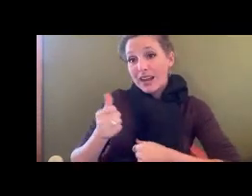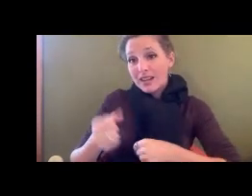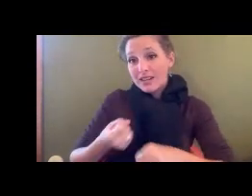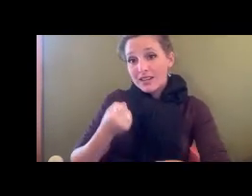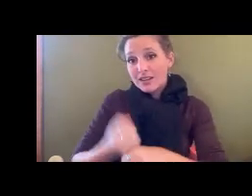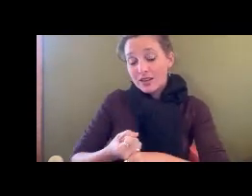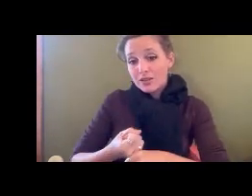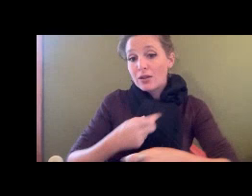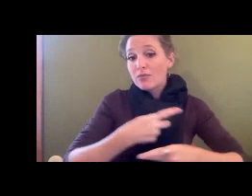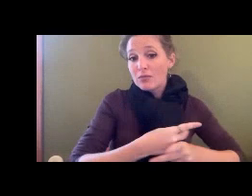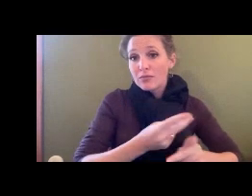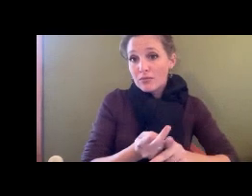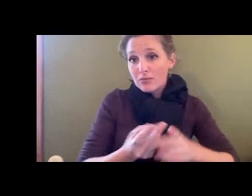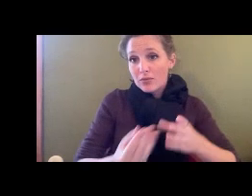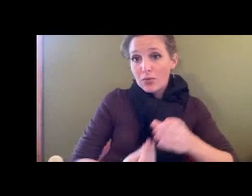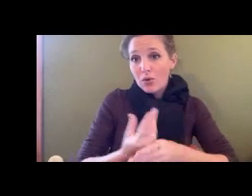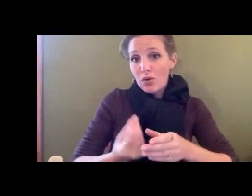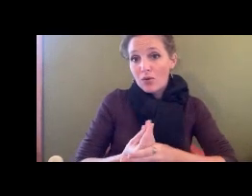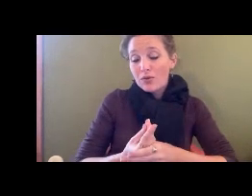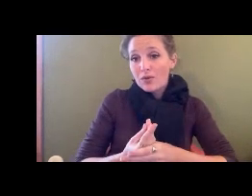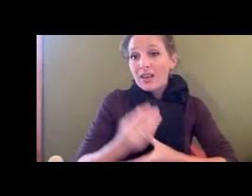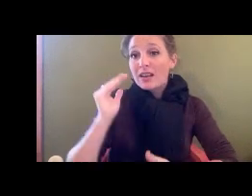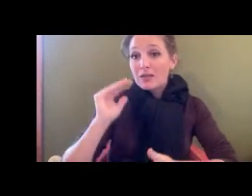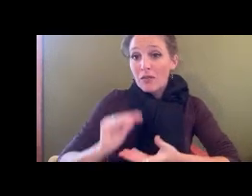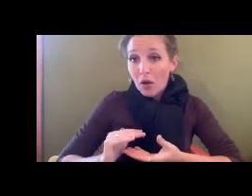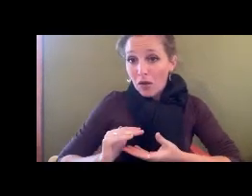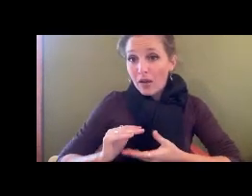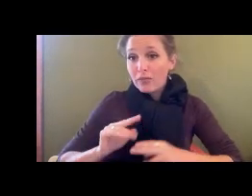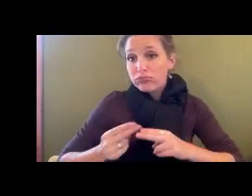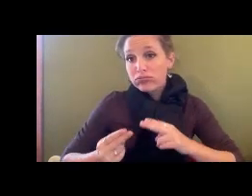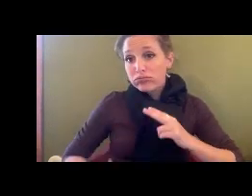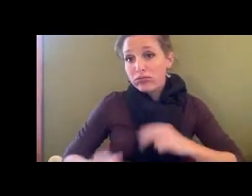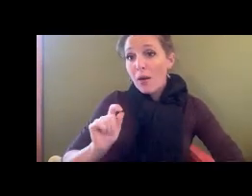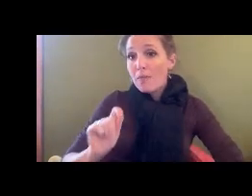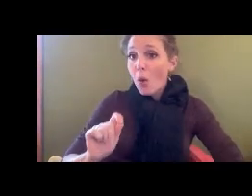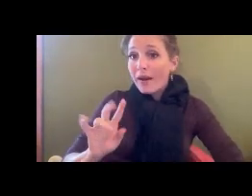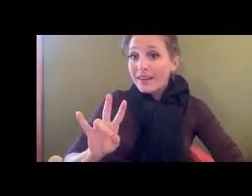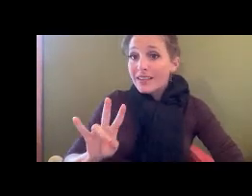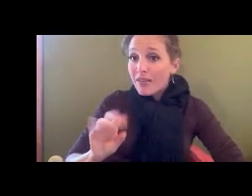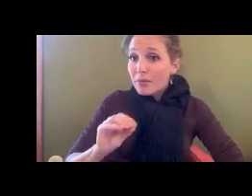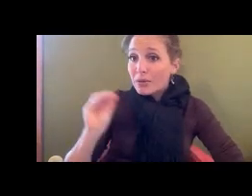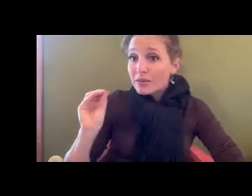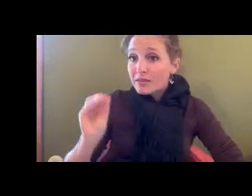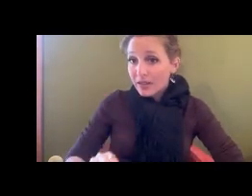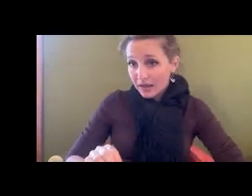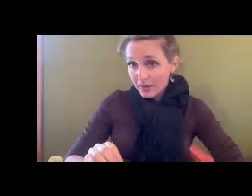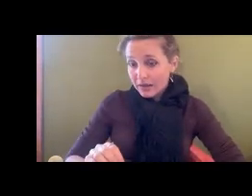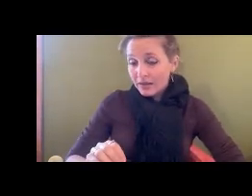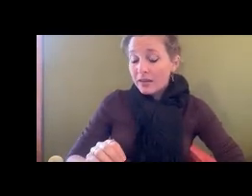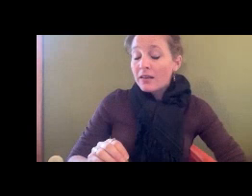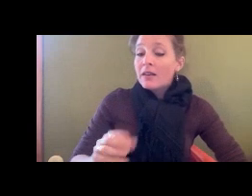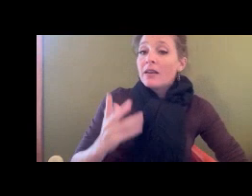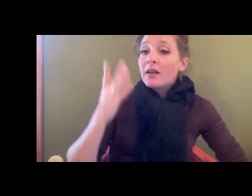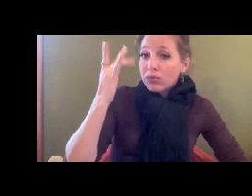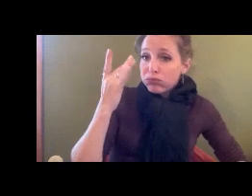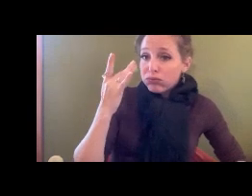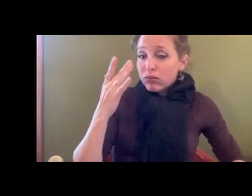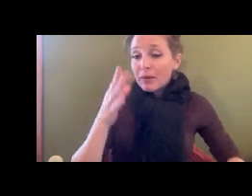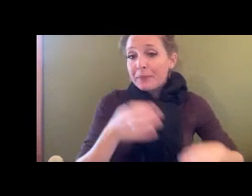to just 0.7%. What is significant here is in order to reach